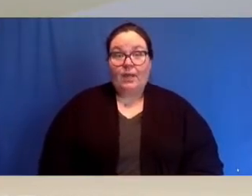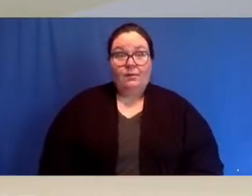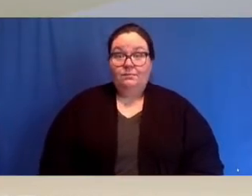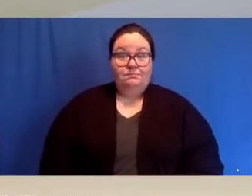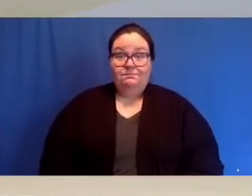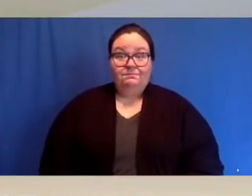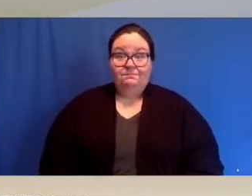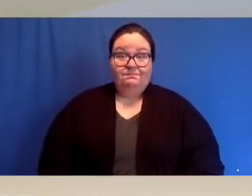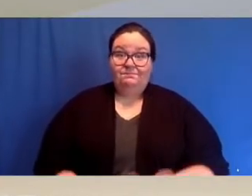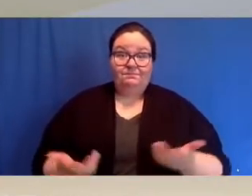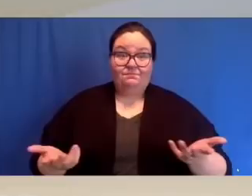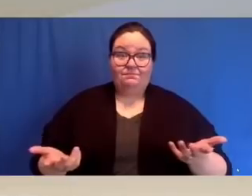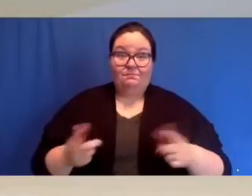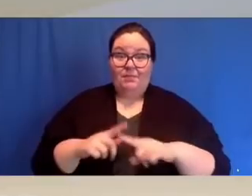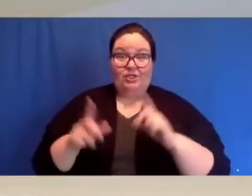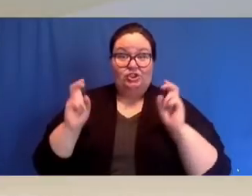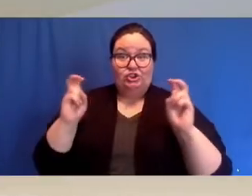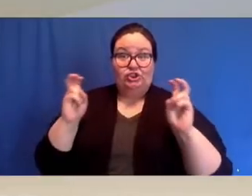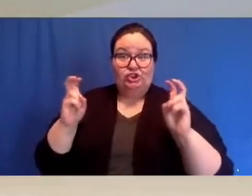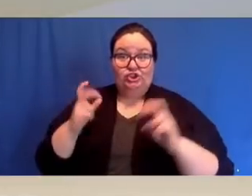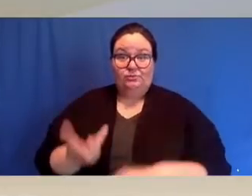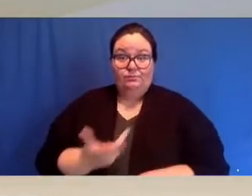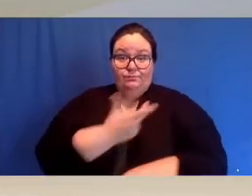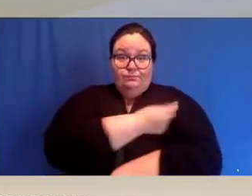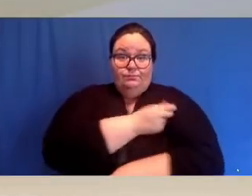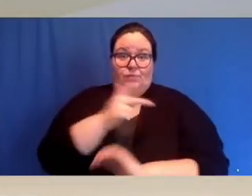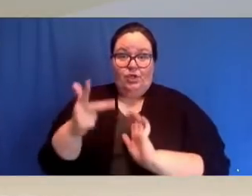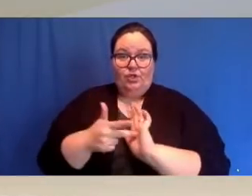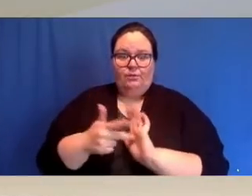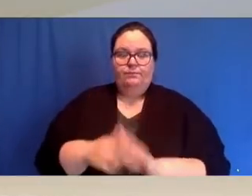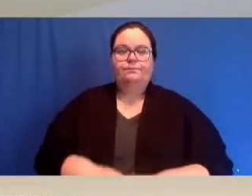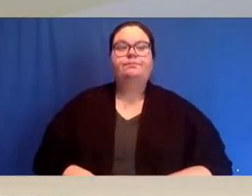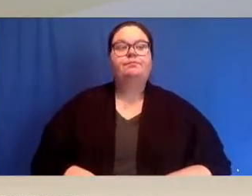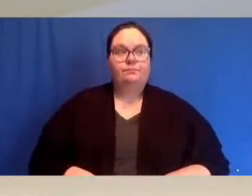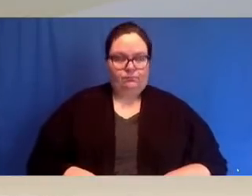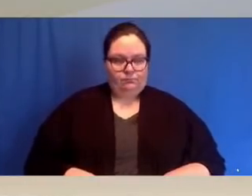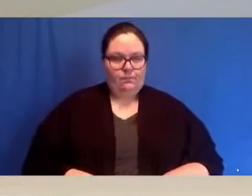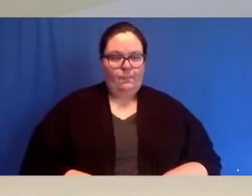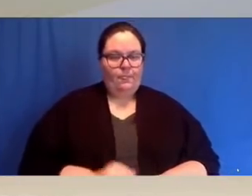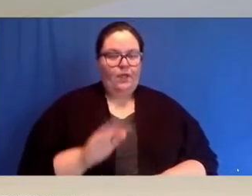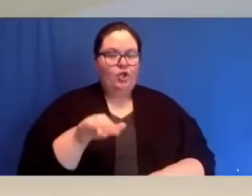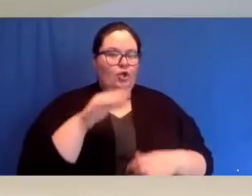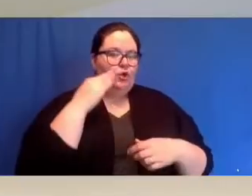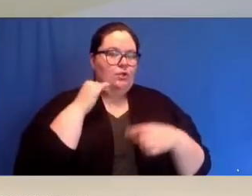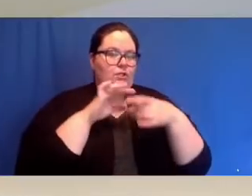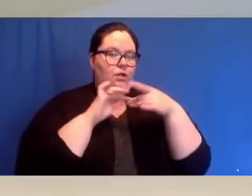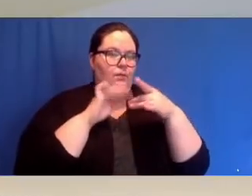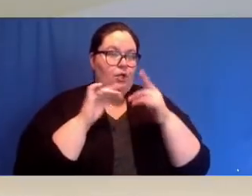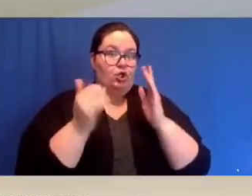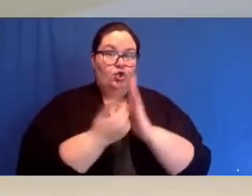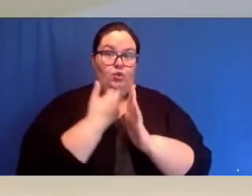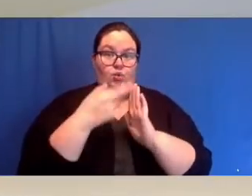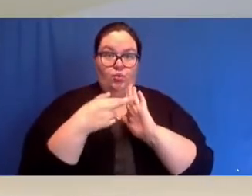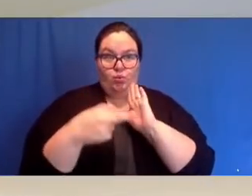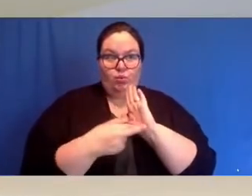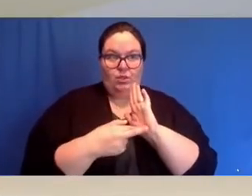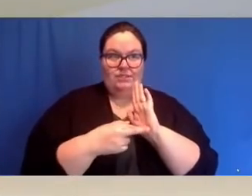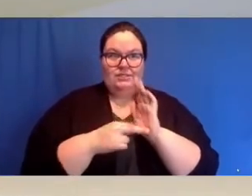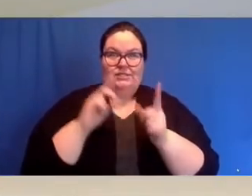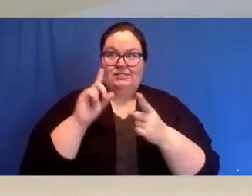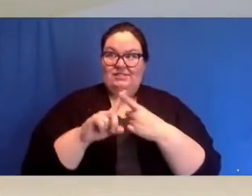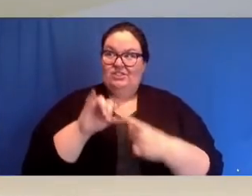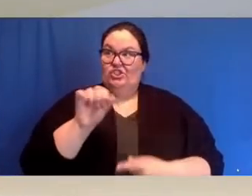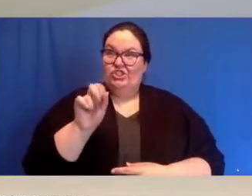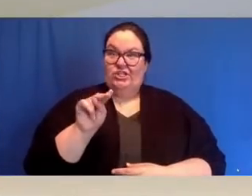been boosted yet. And now you mentioned that the new measures announced today, they will be in place until January 8th.